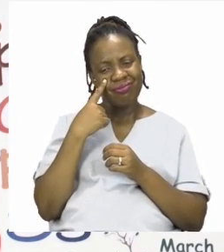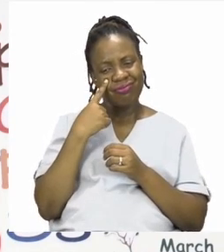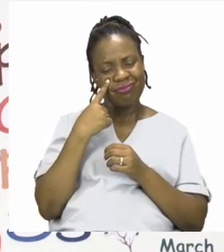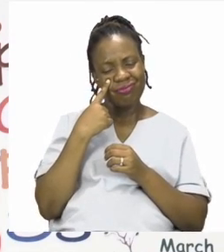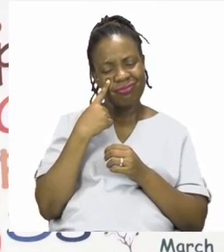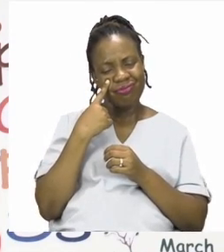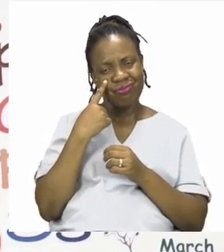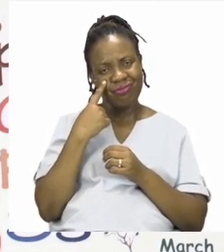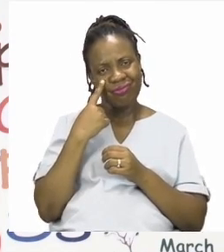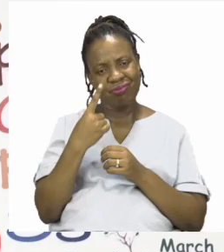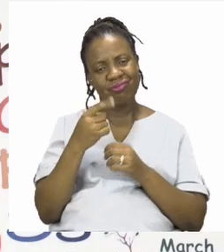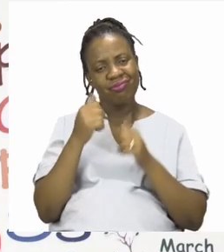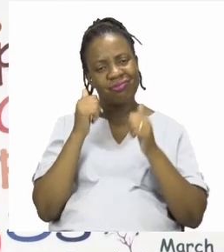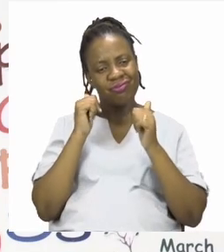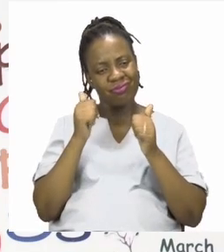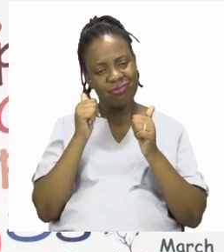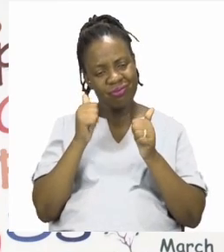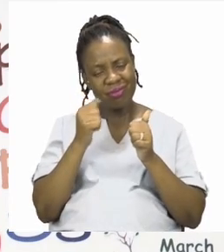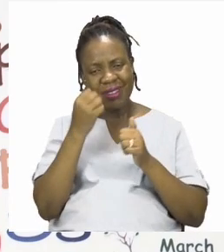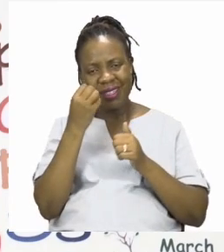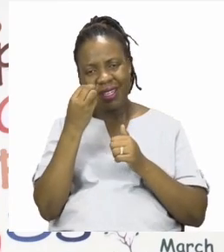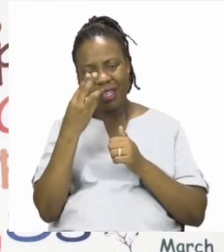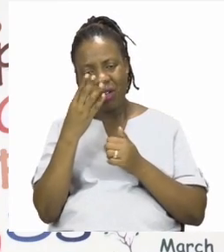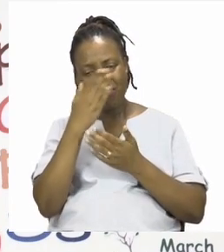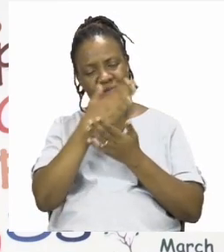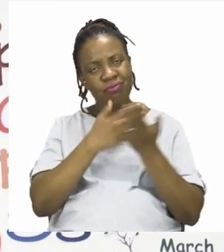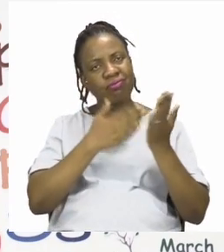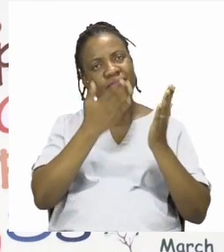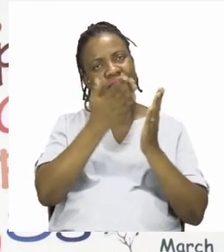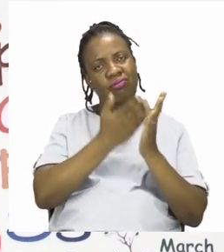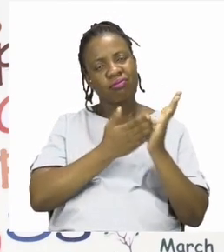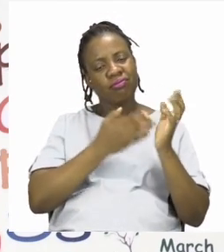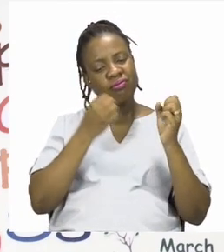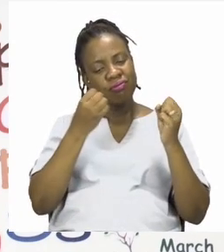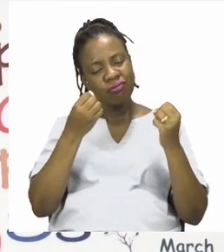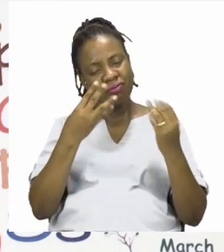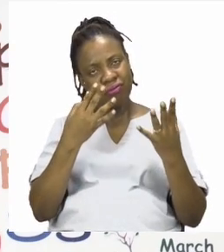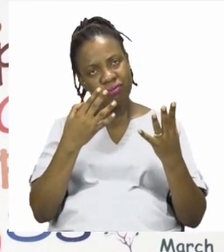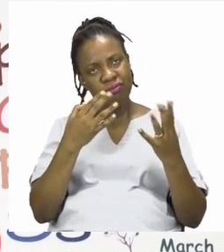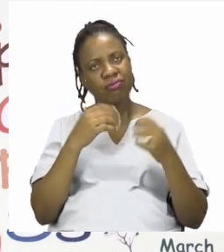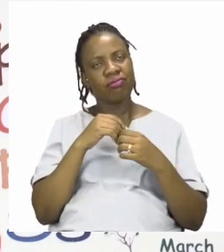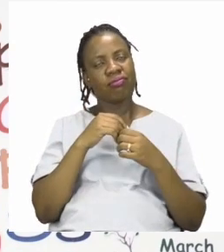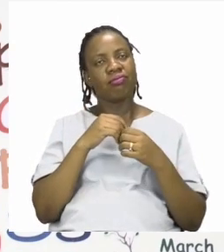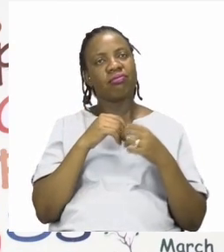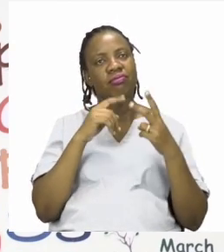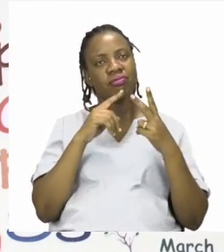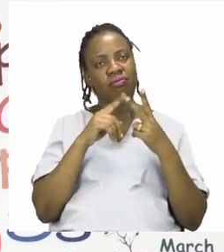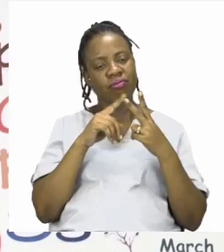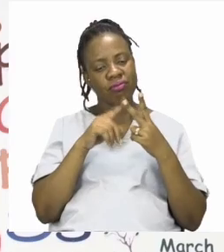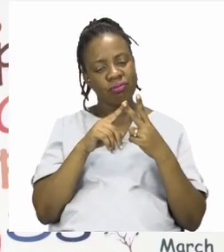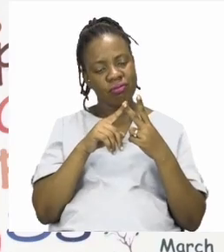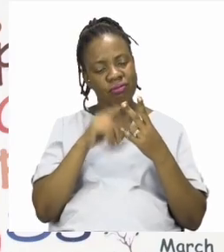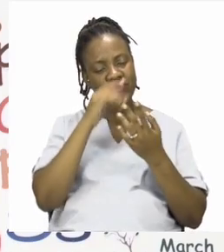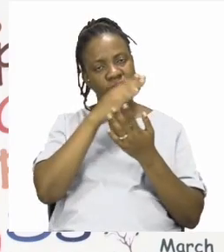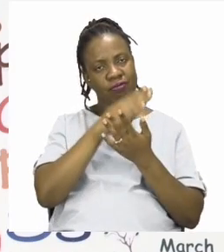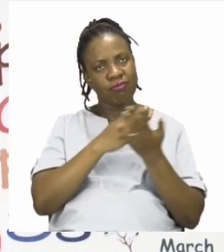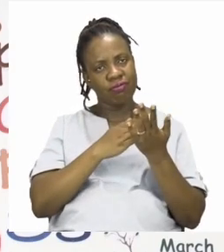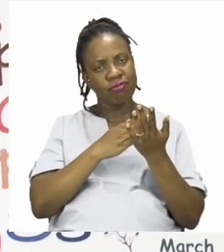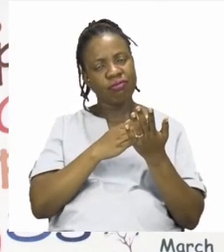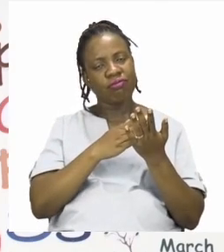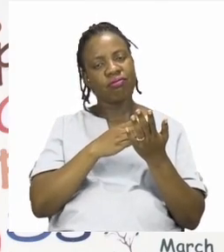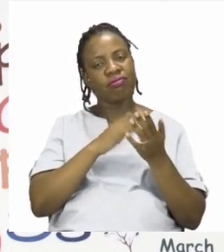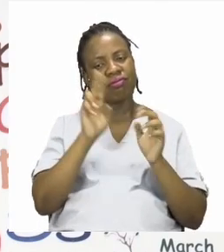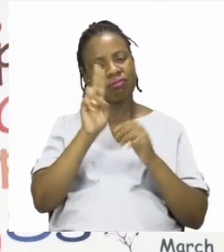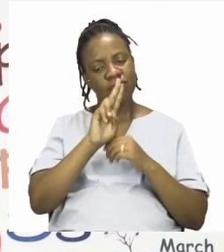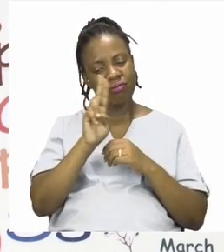how many parts there are. And then you also have to look at how many parts are shaded so that